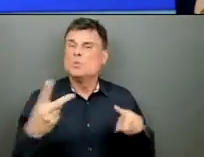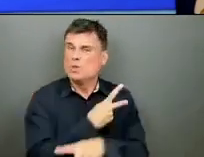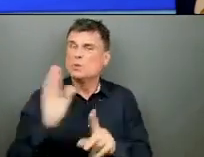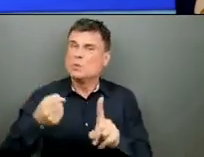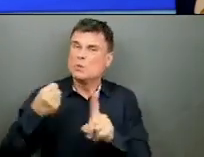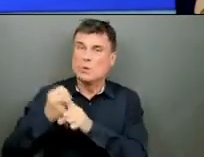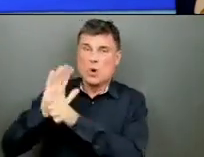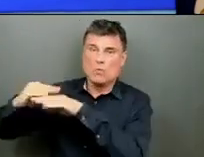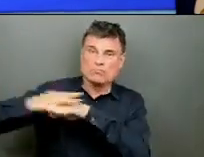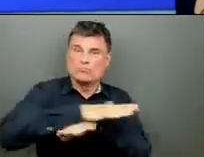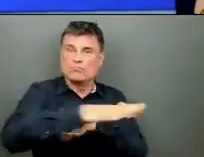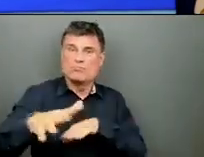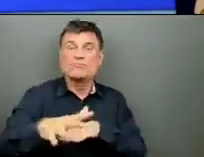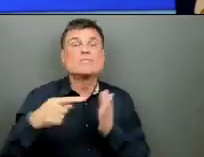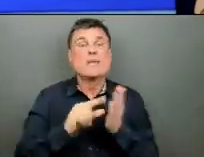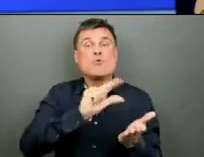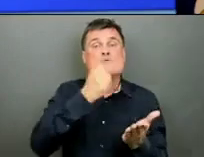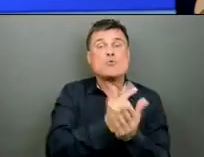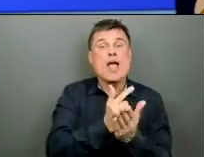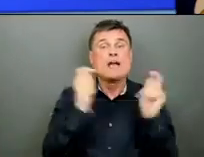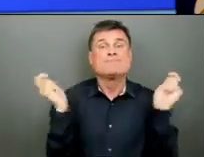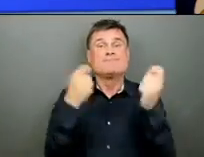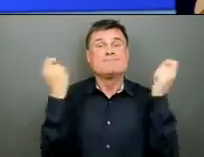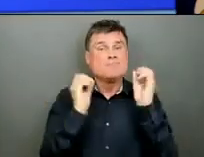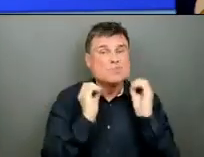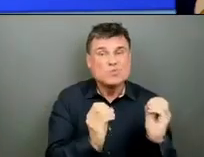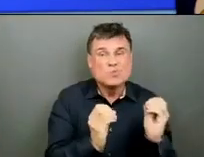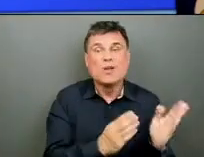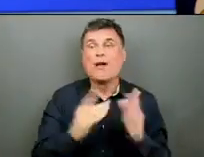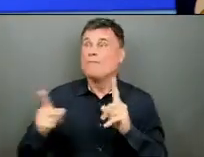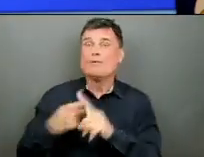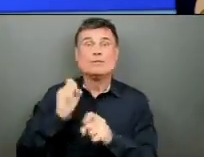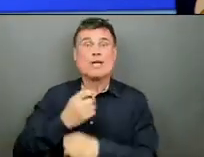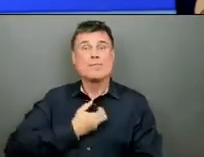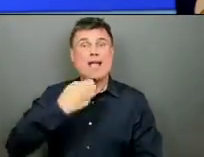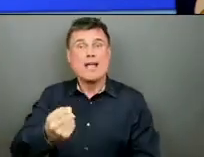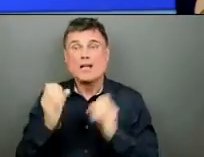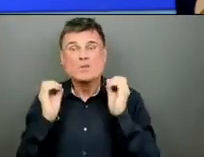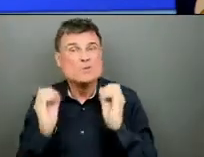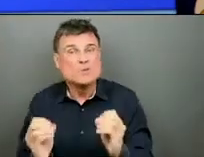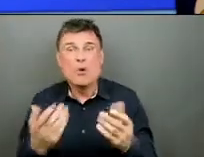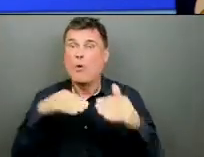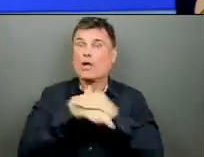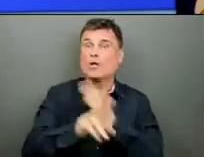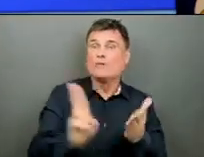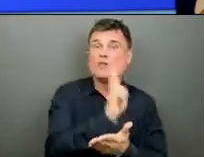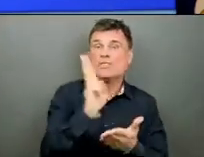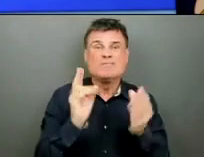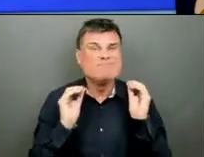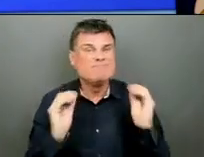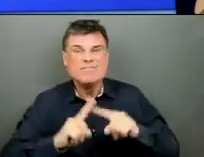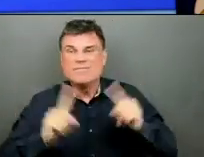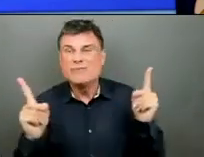And although we have been focused for the past year and a bit on keeping all British Columbians safe and ensuring that we could keep as many